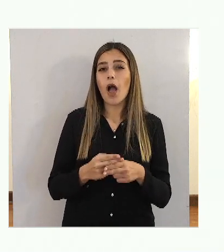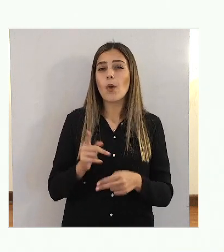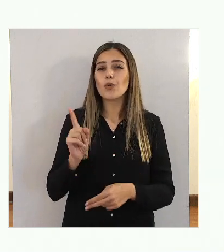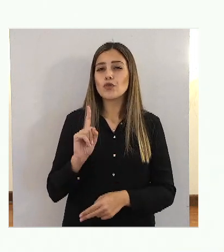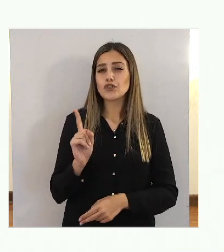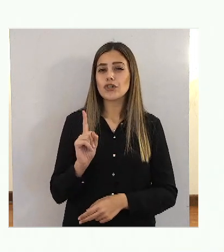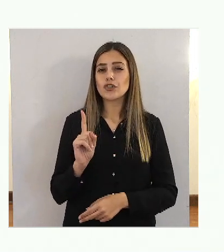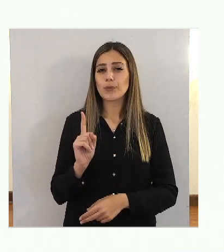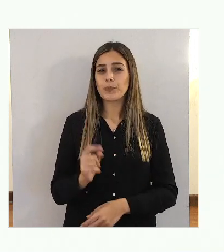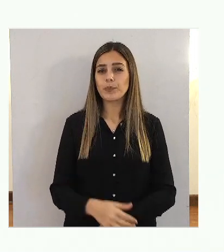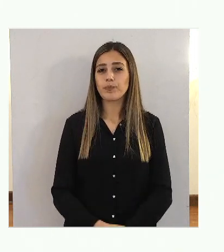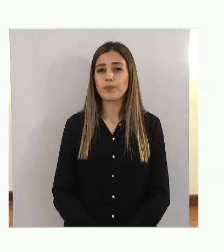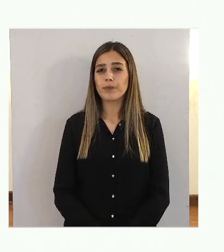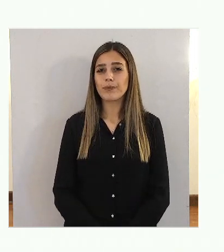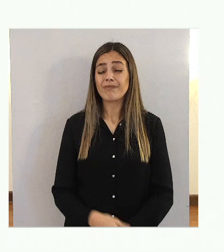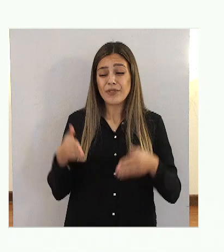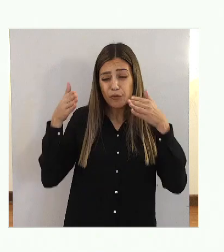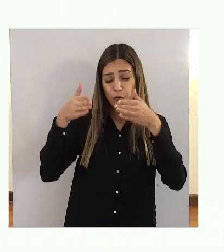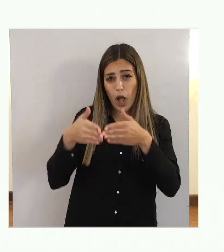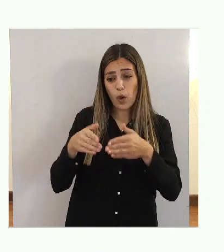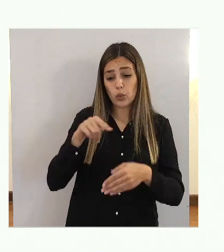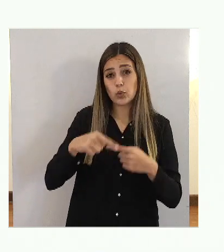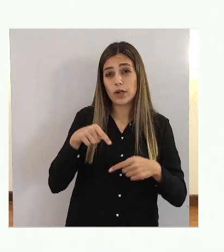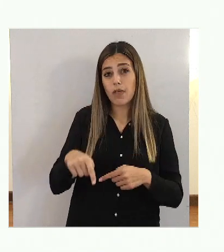needs to be homed in upon.